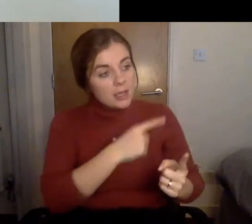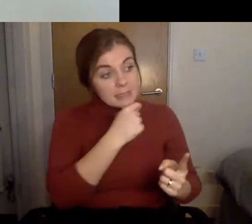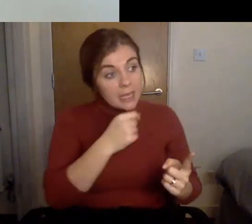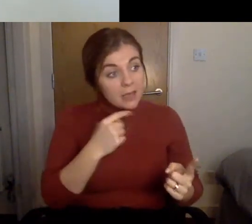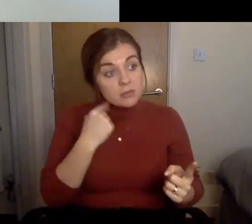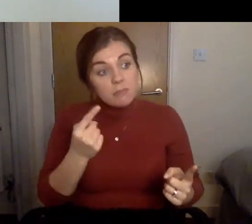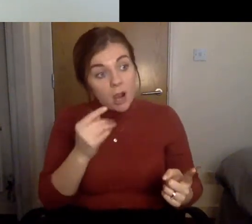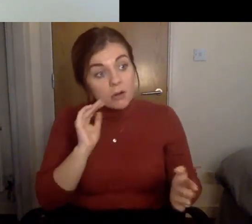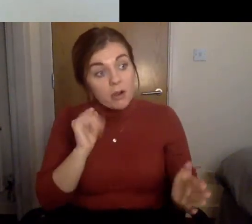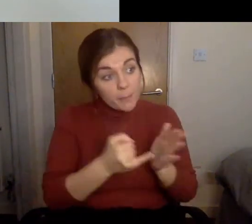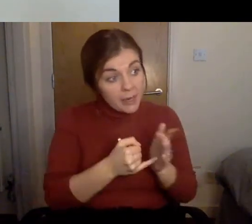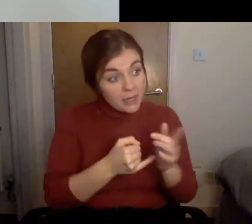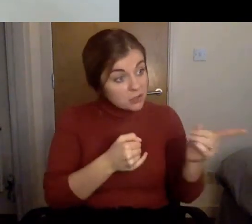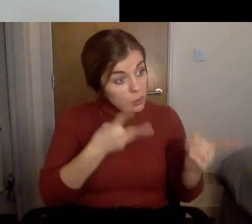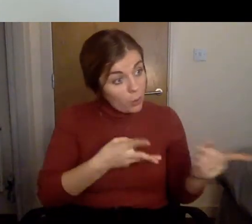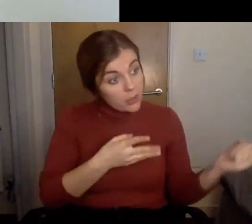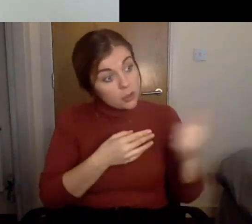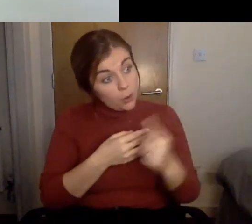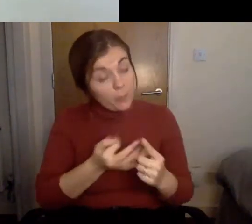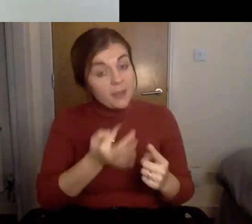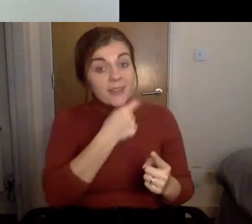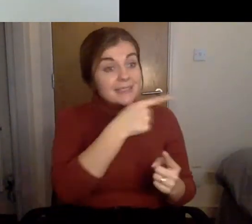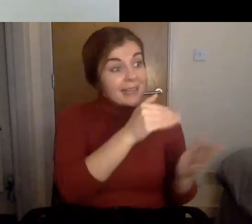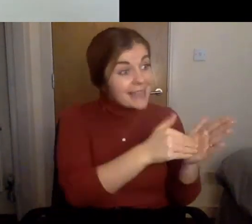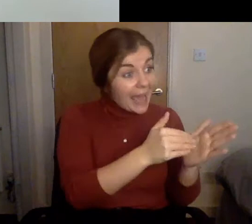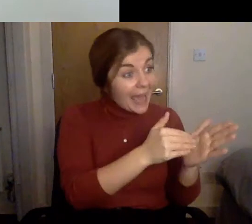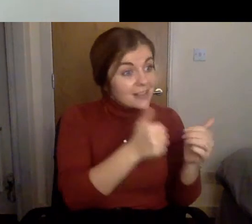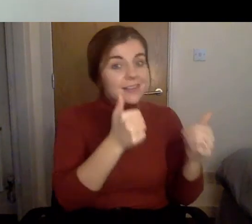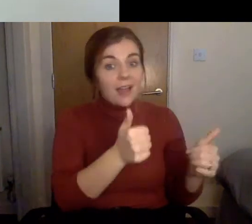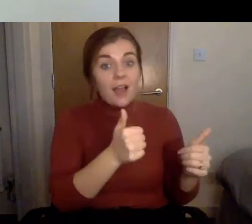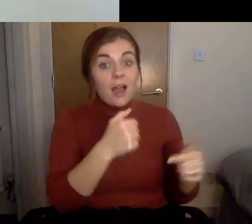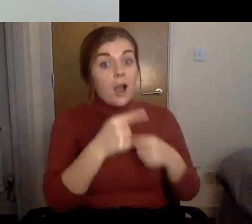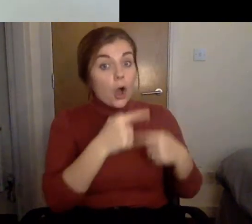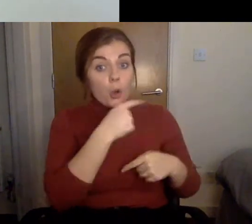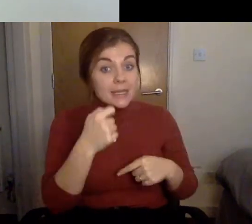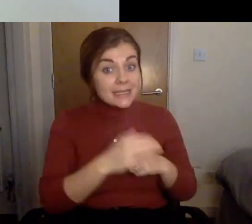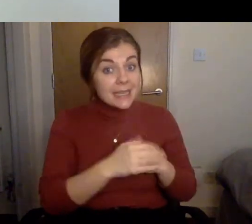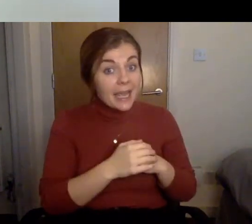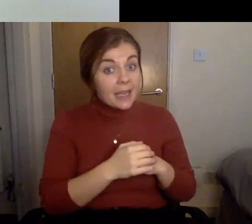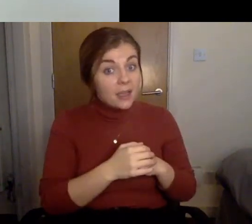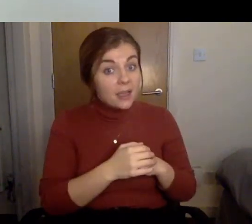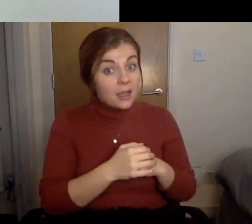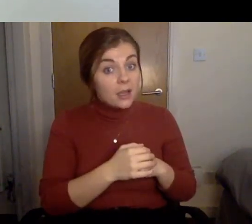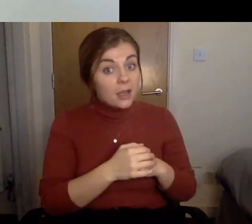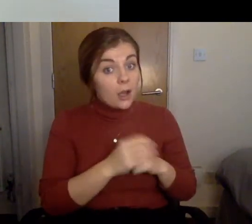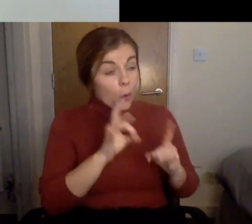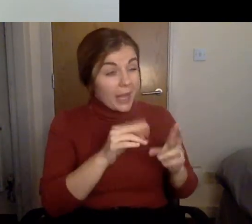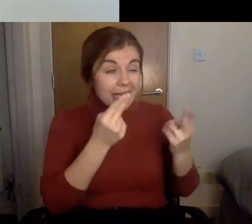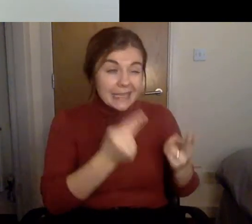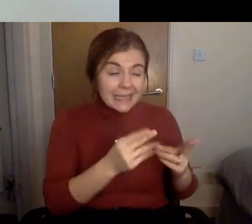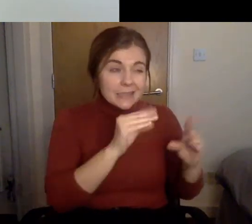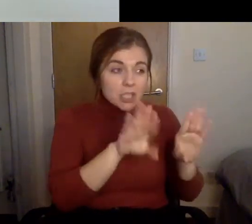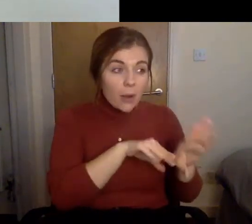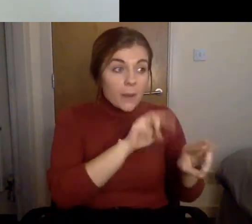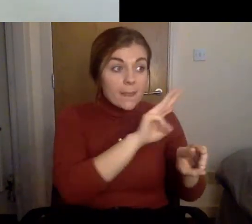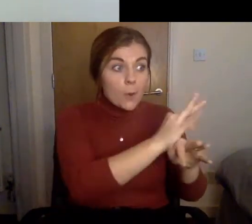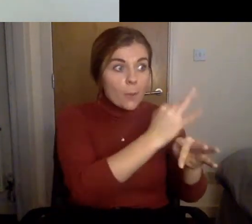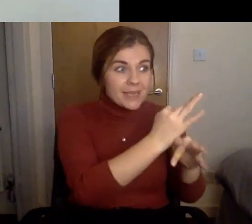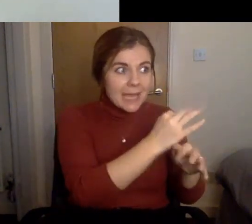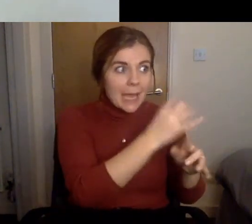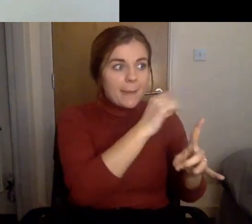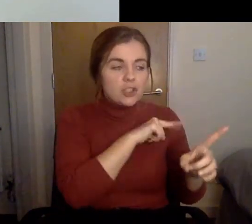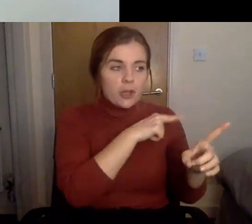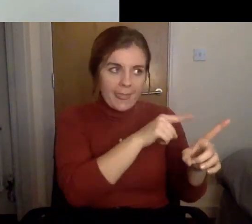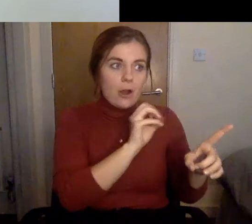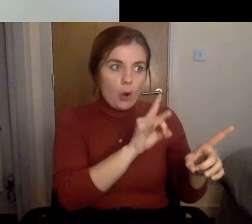tomorrow. Would you like to come? If they say yes, I always say, we need to chat to mum and dad about that, and just make sure they're